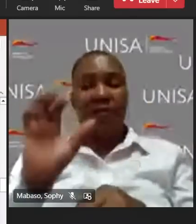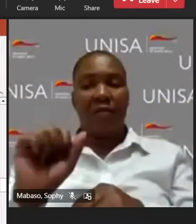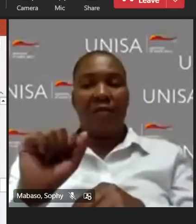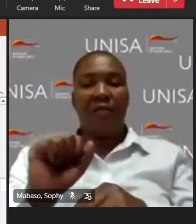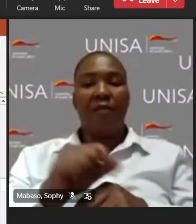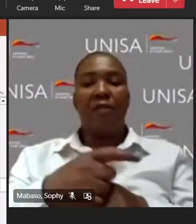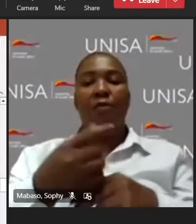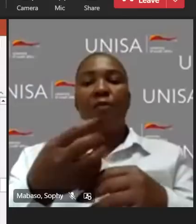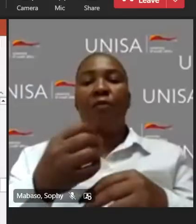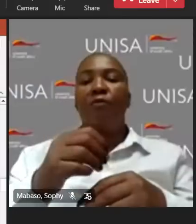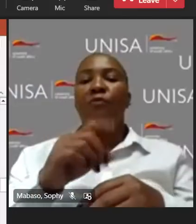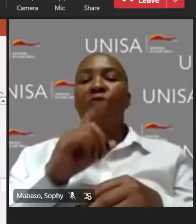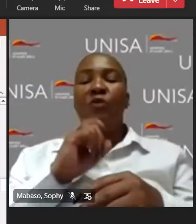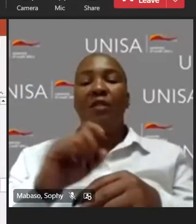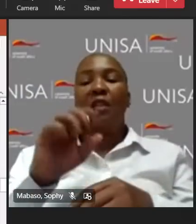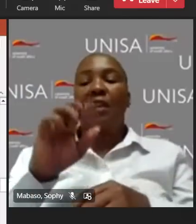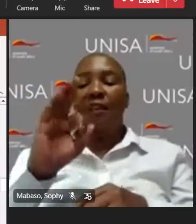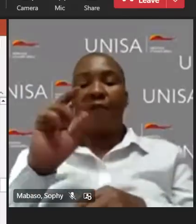FNB.